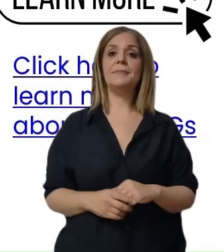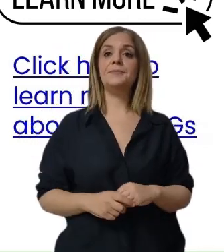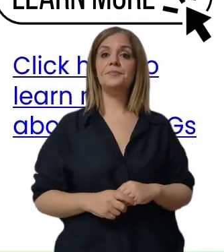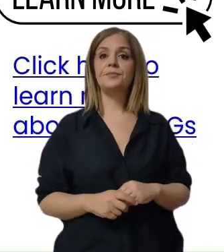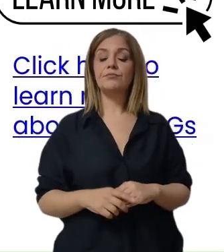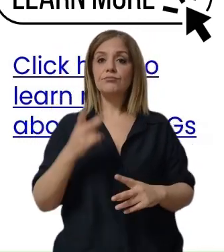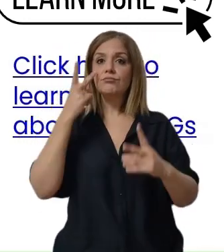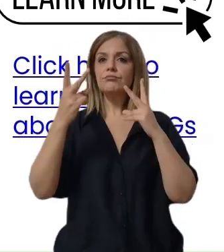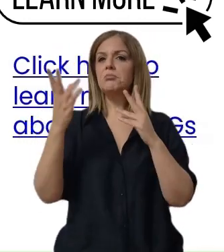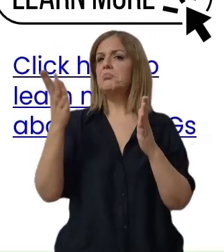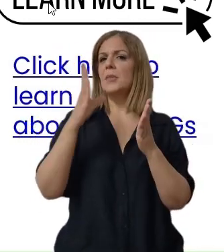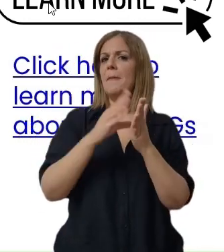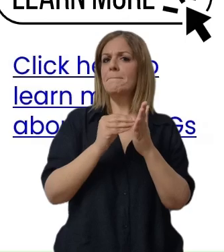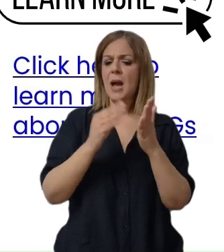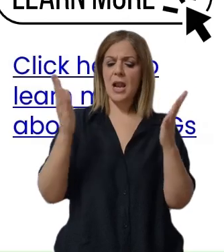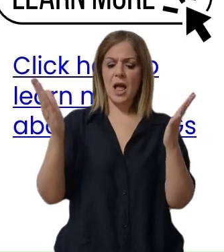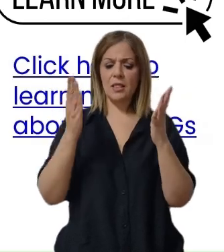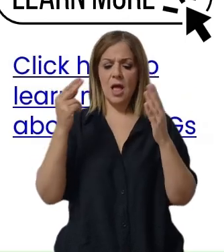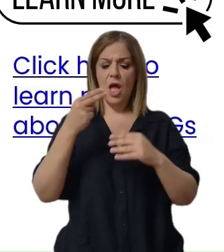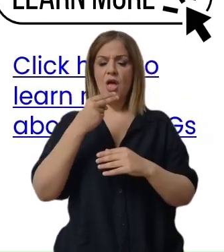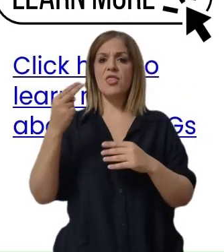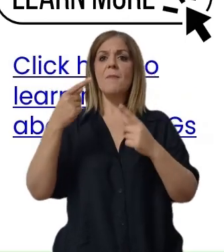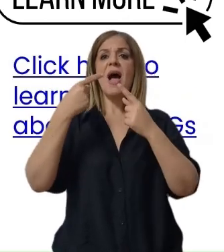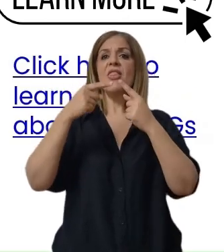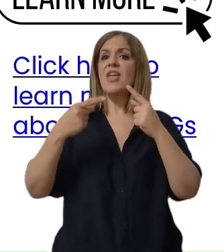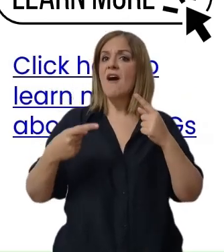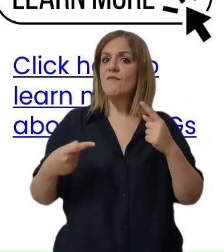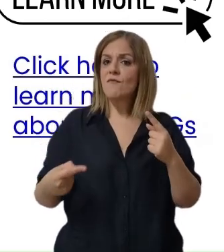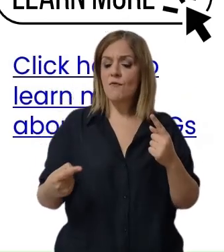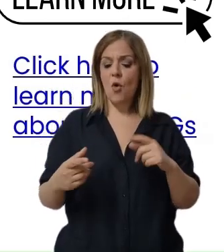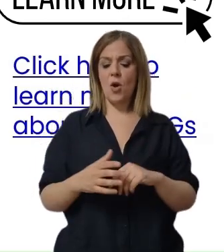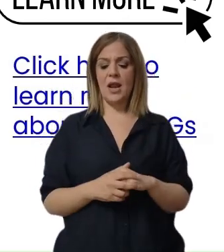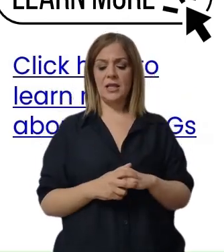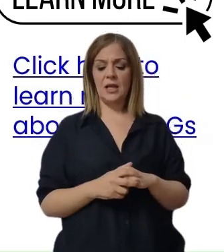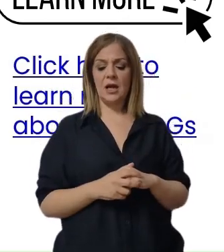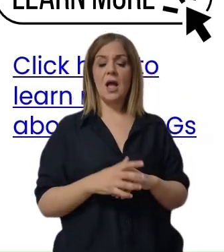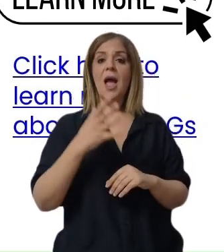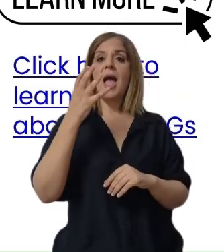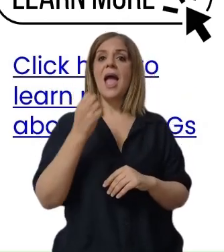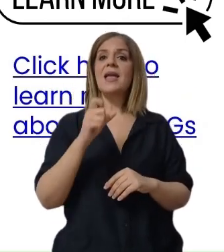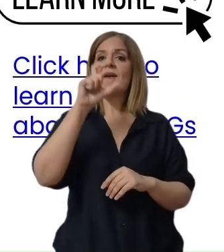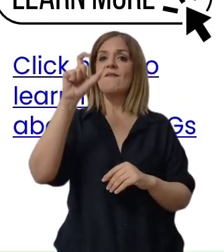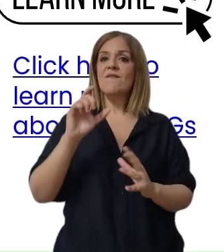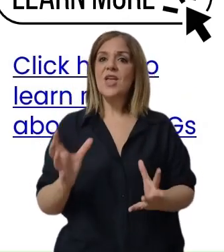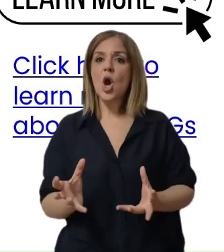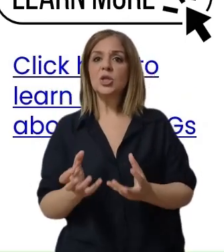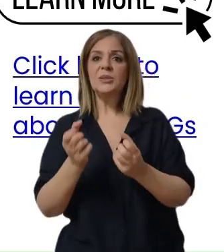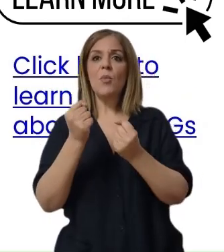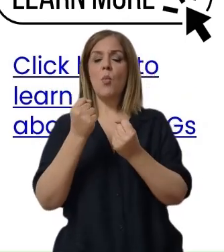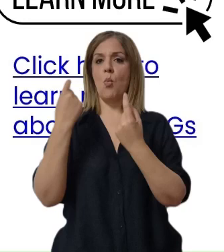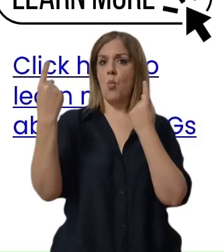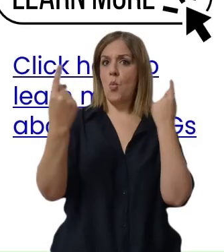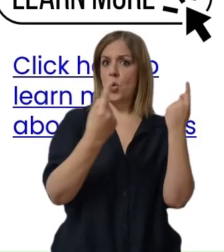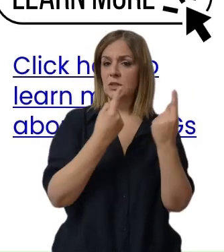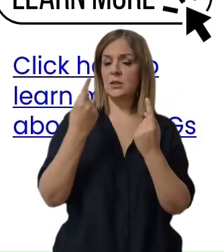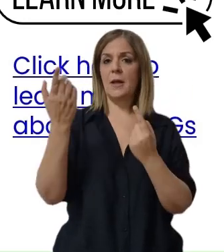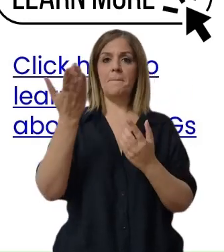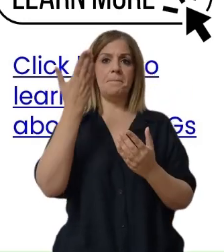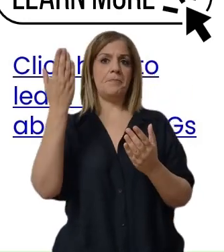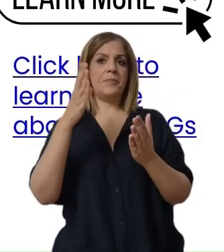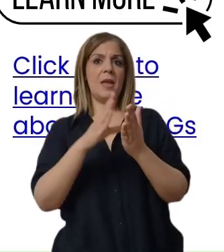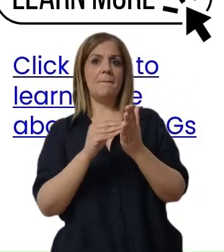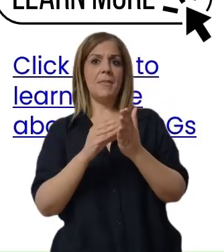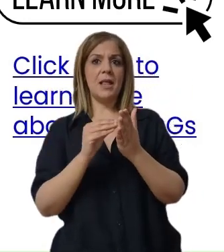see some examples. It's a diverse, sustainable goal systems. For example,